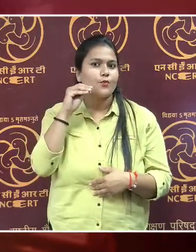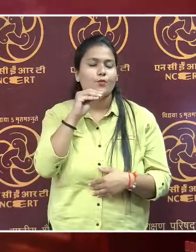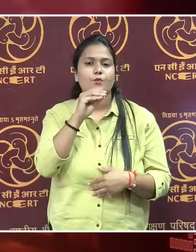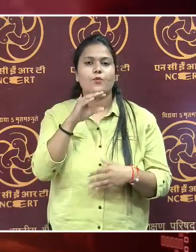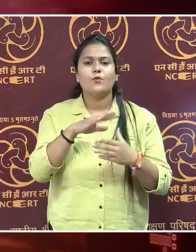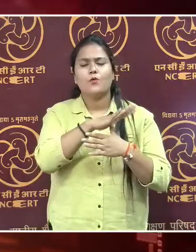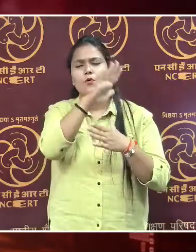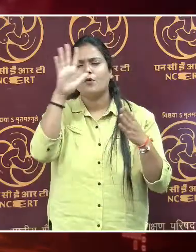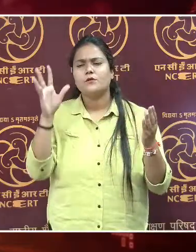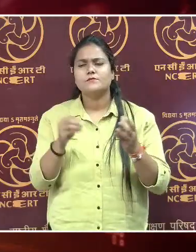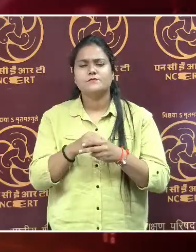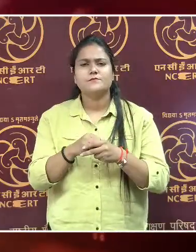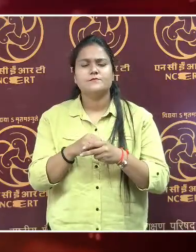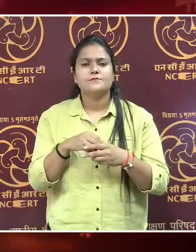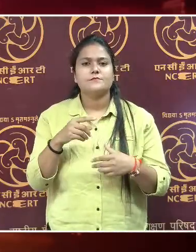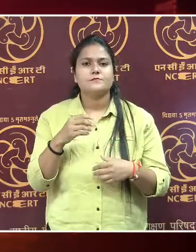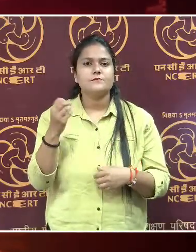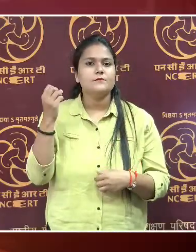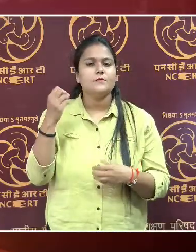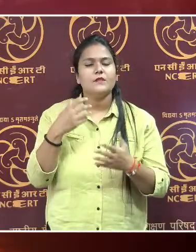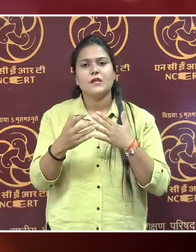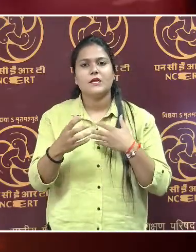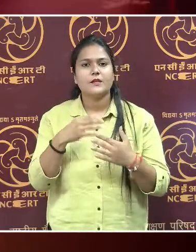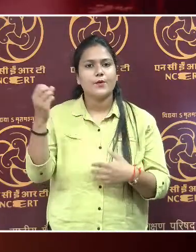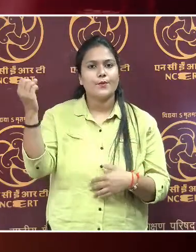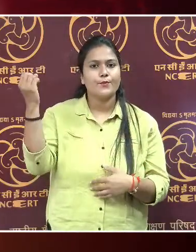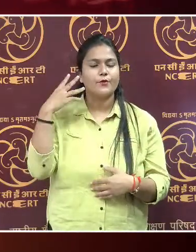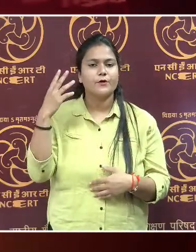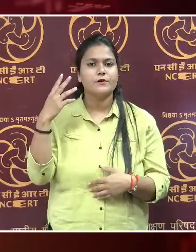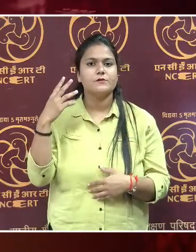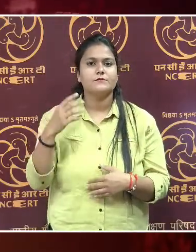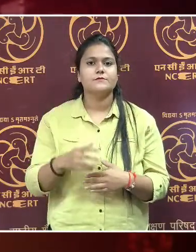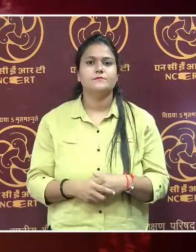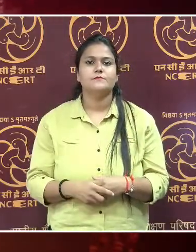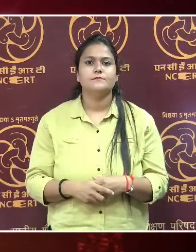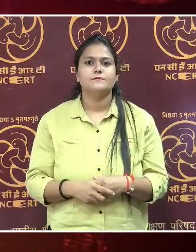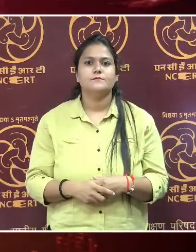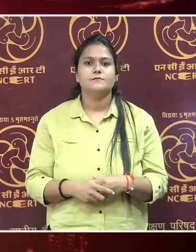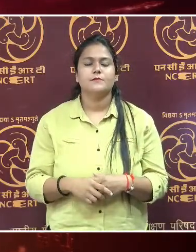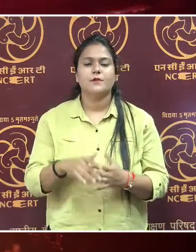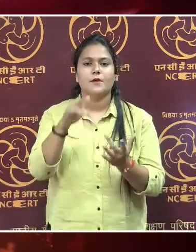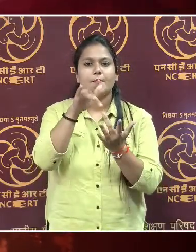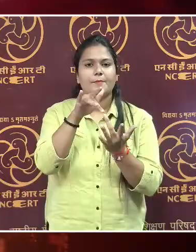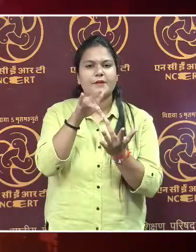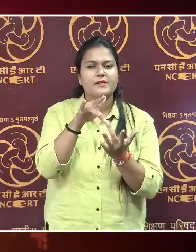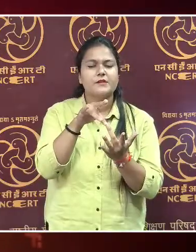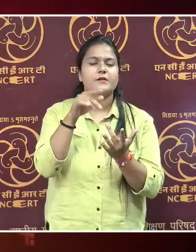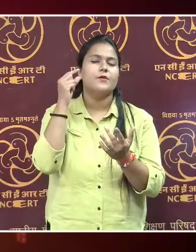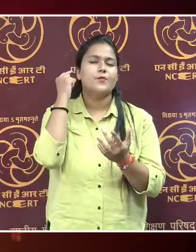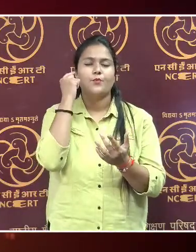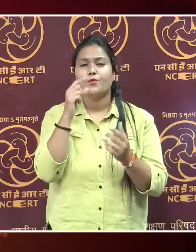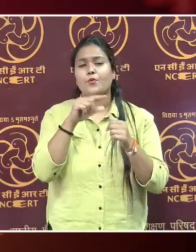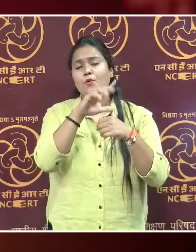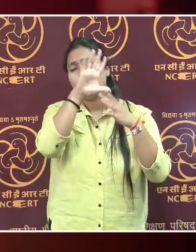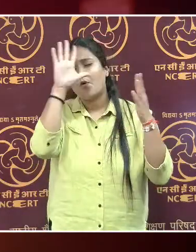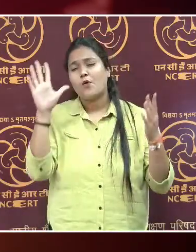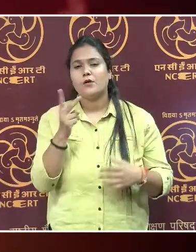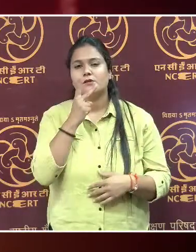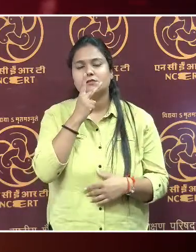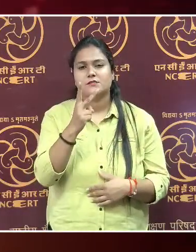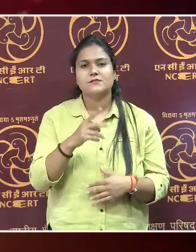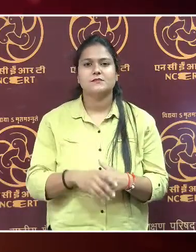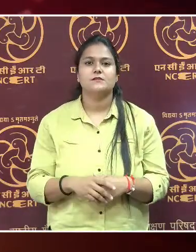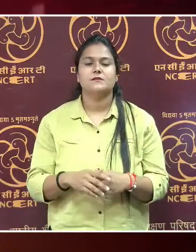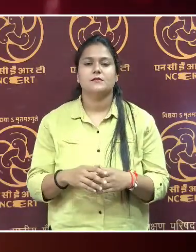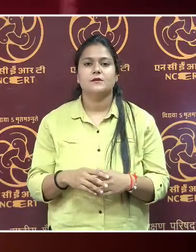collects the ear sounds that are there in the environment, but then the middle ear and the inner ear and the auditory nerve that sends the information